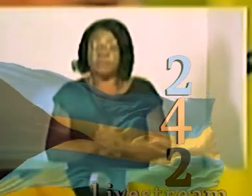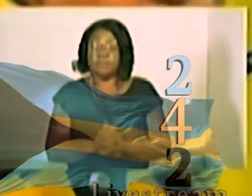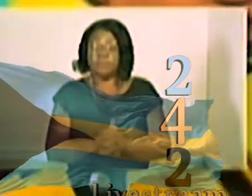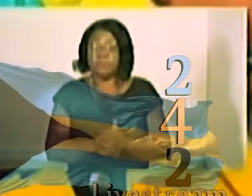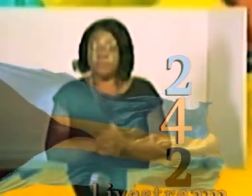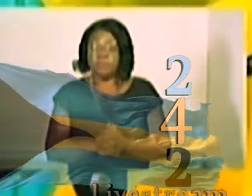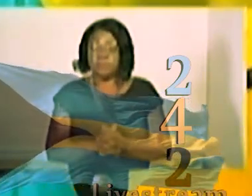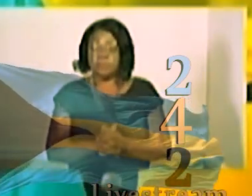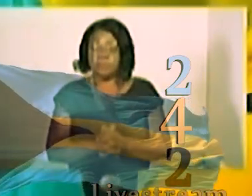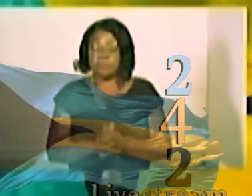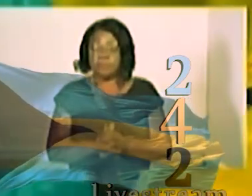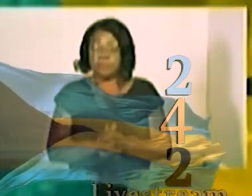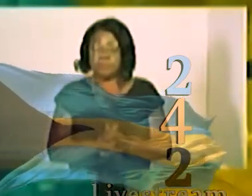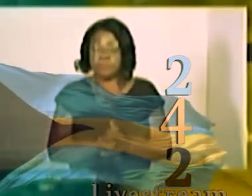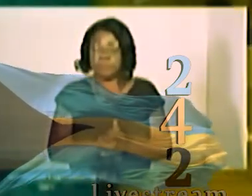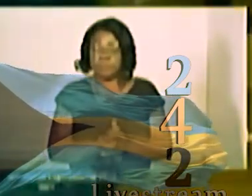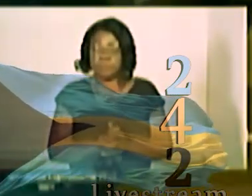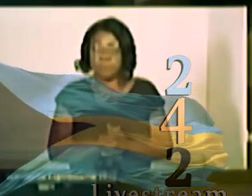Okay, thank you.